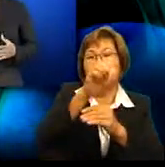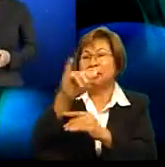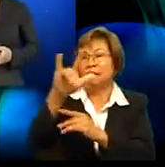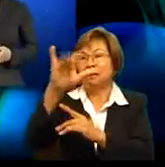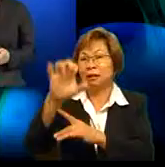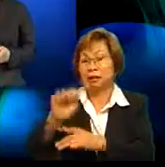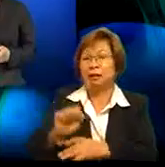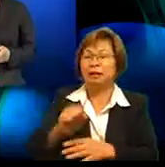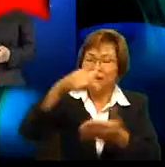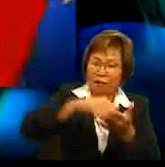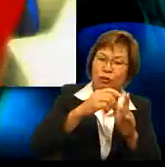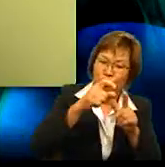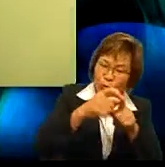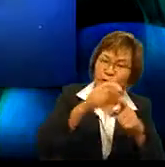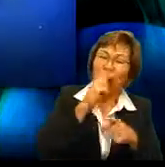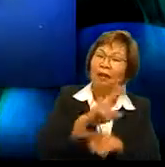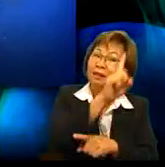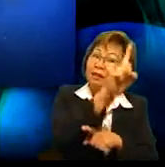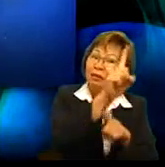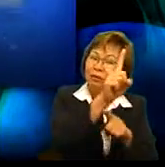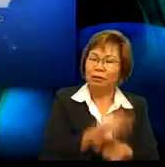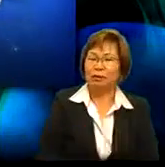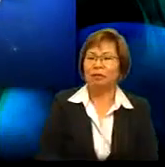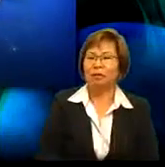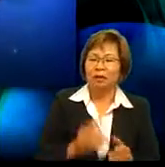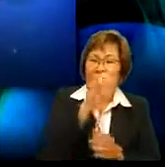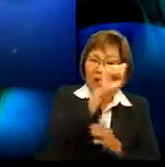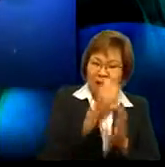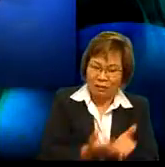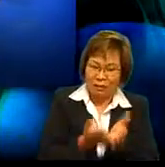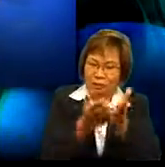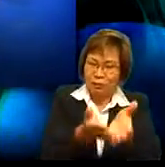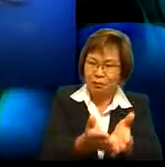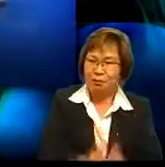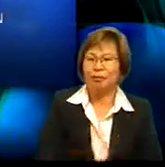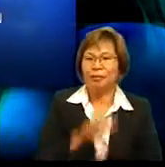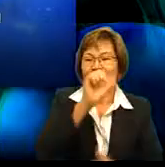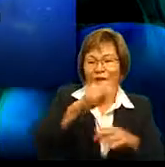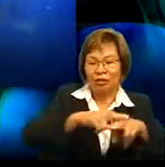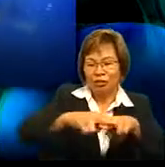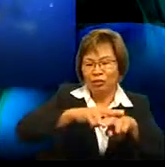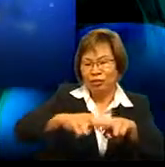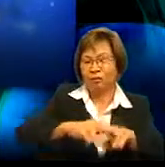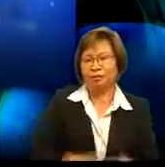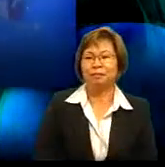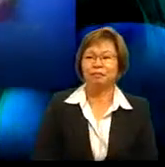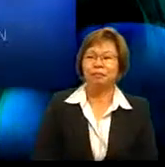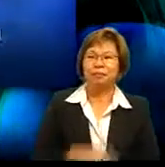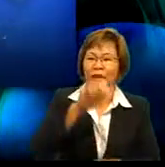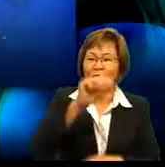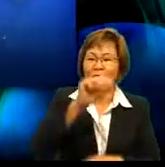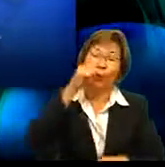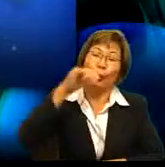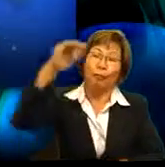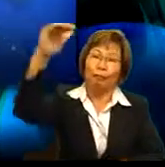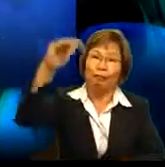These words are singulars. A ship, a train, a